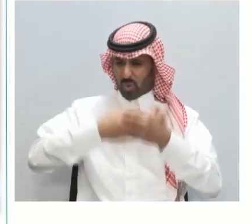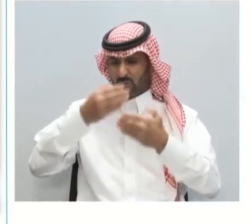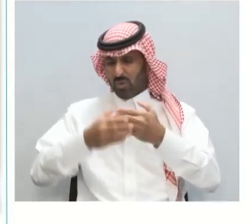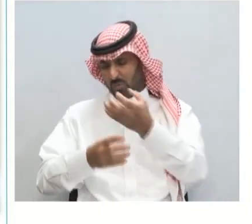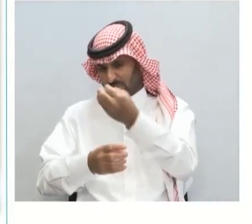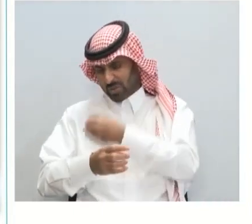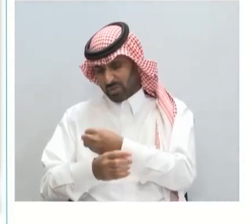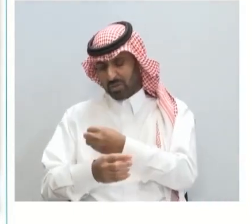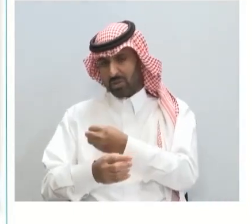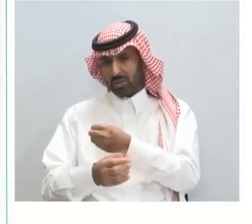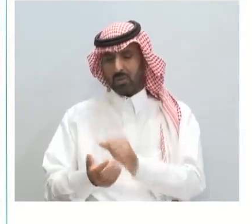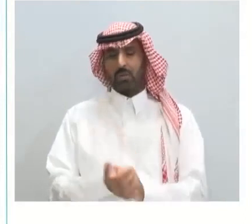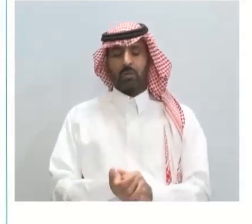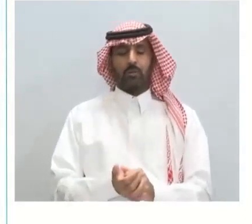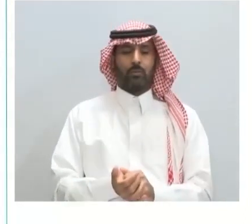now.